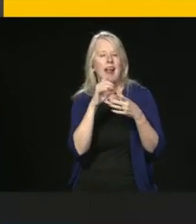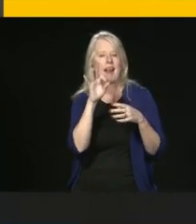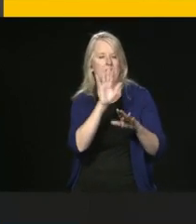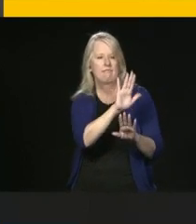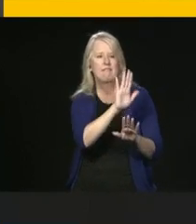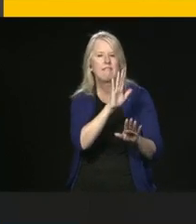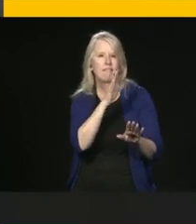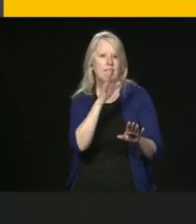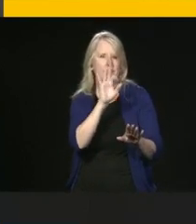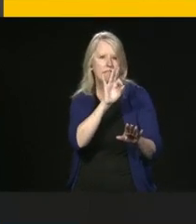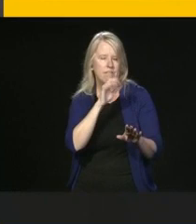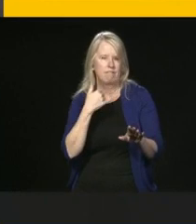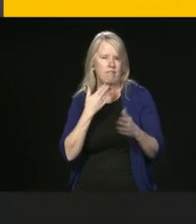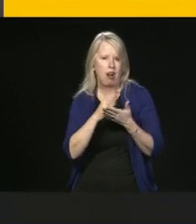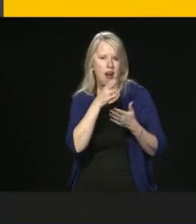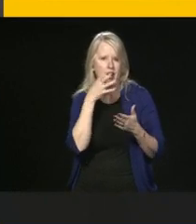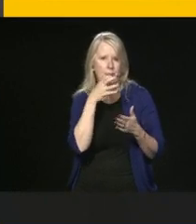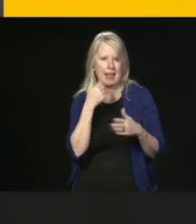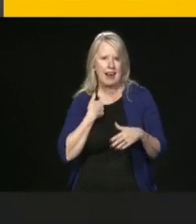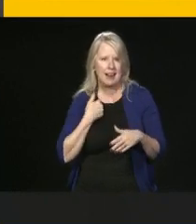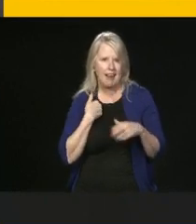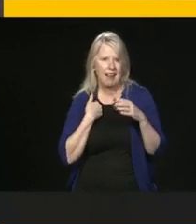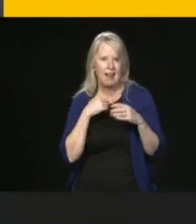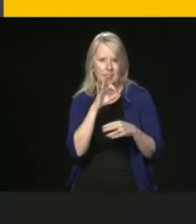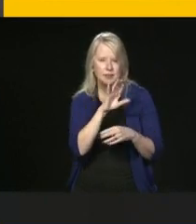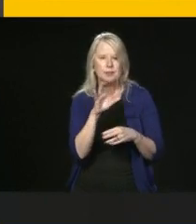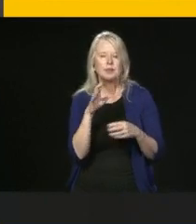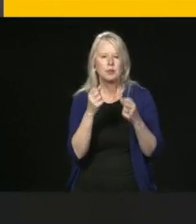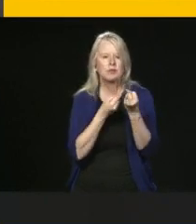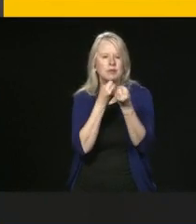other associations throughout the industry.